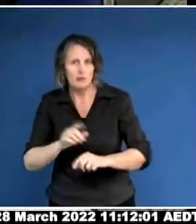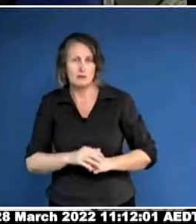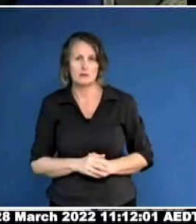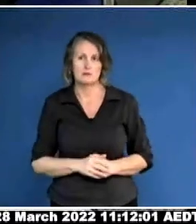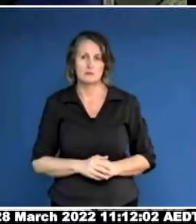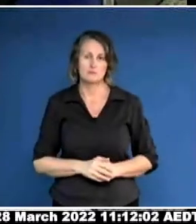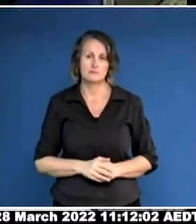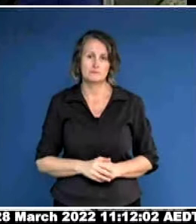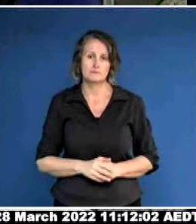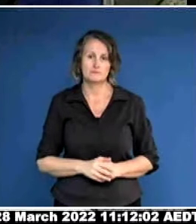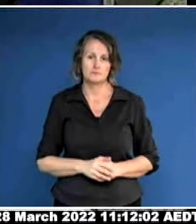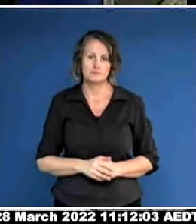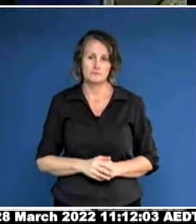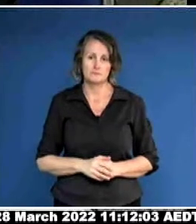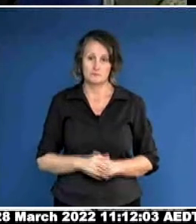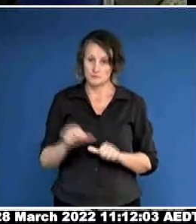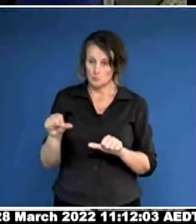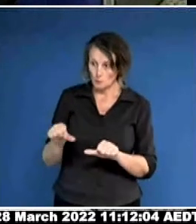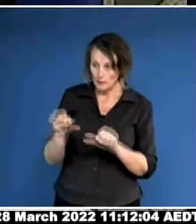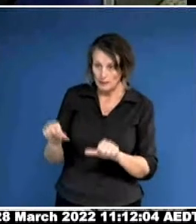there. Okay.